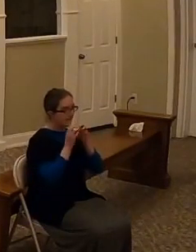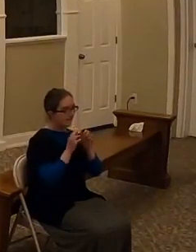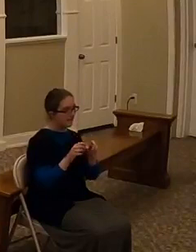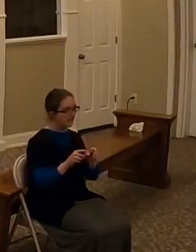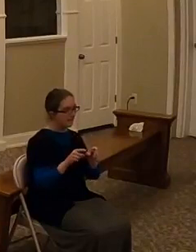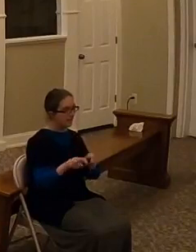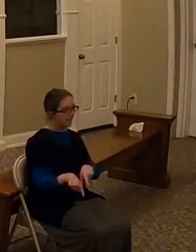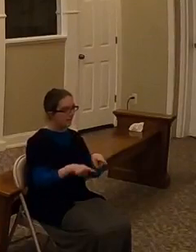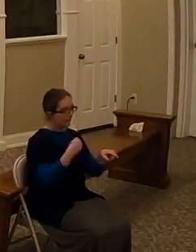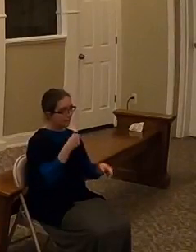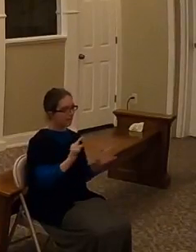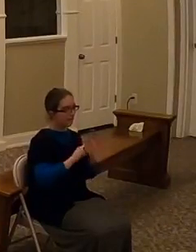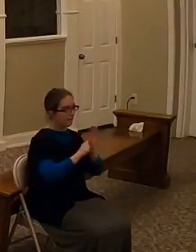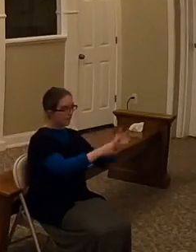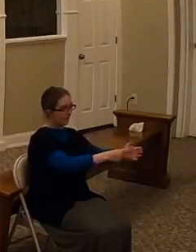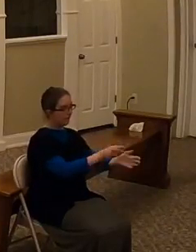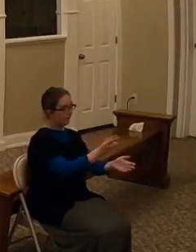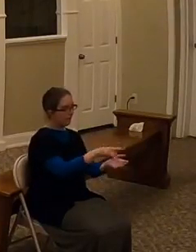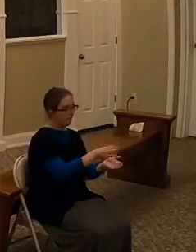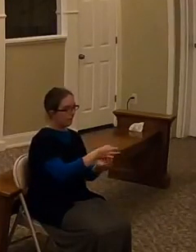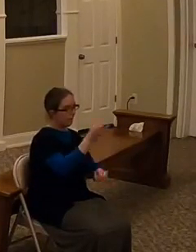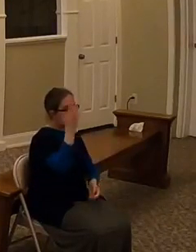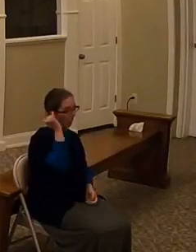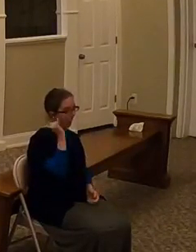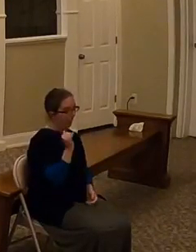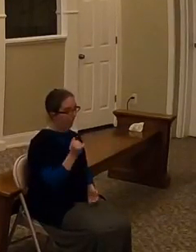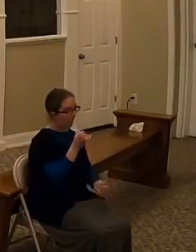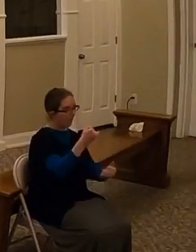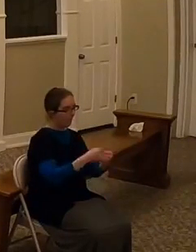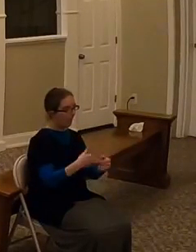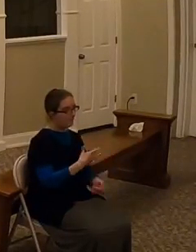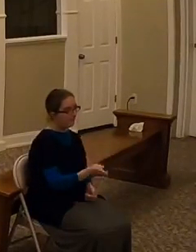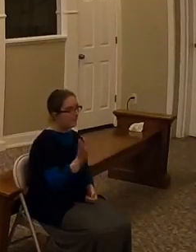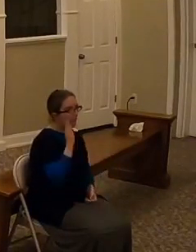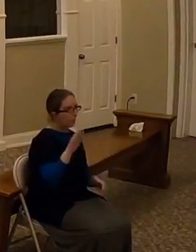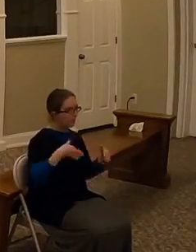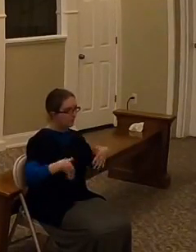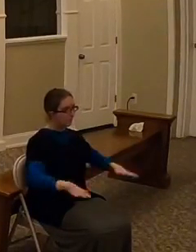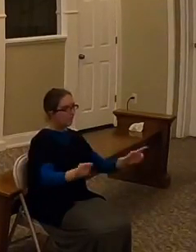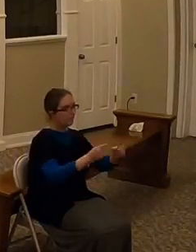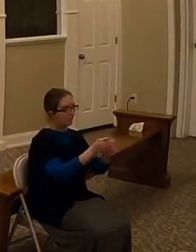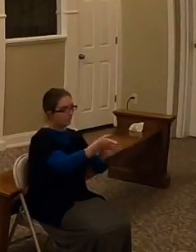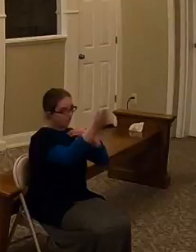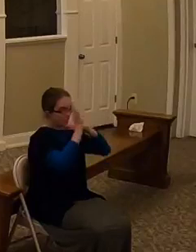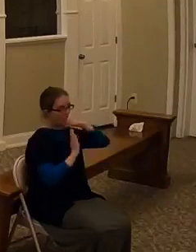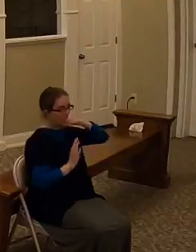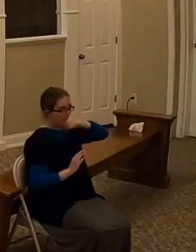the evidence of the Holy Ghost. You know why that is? That's the last thing you're going to submit to God.